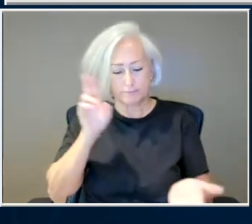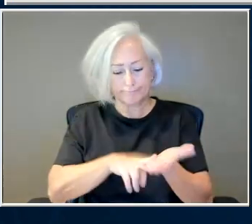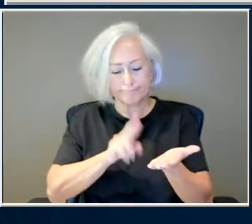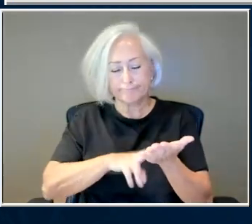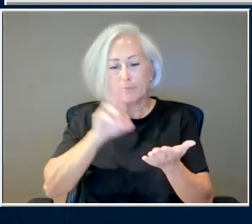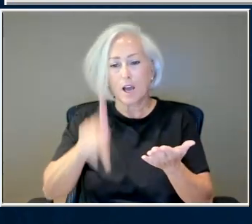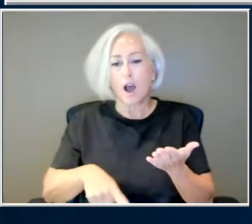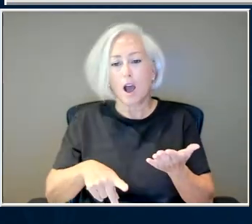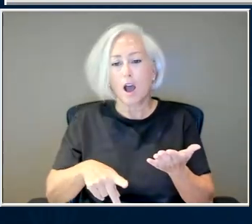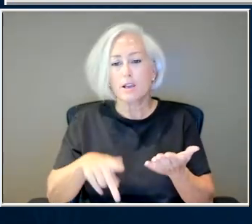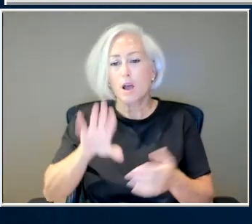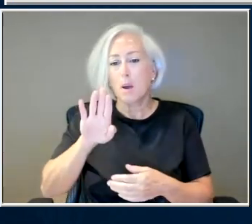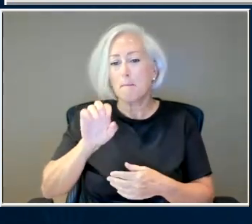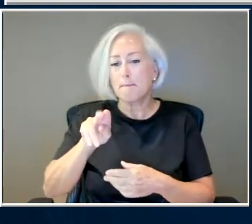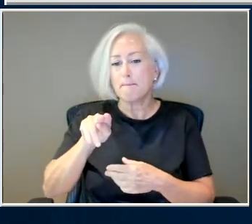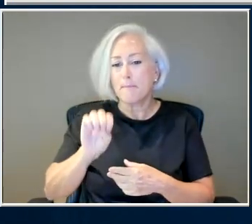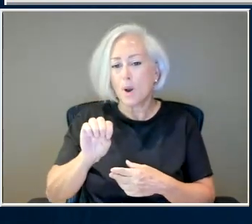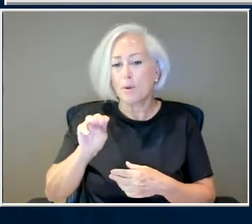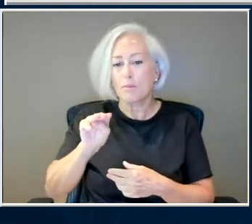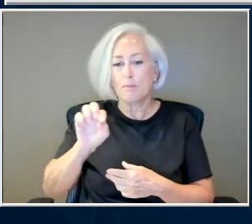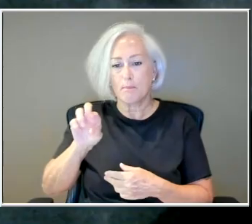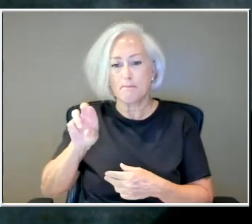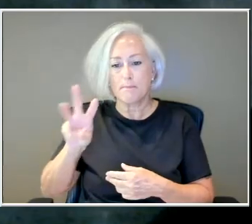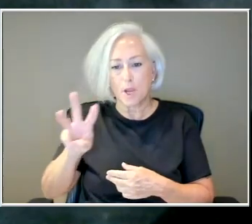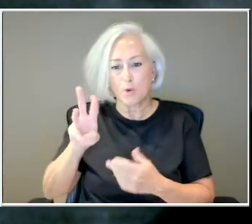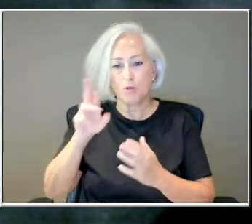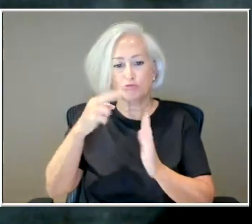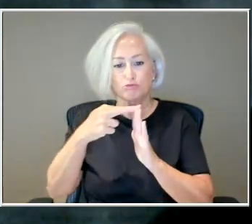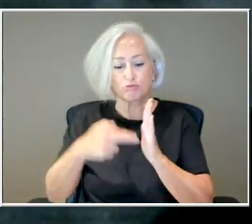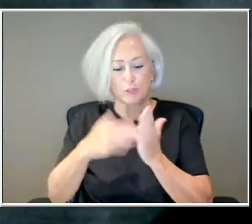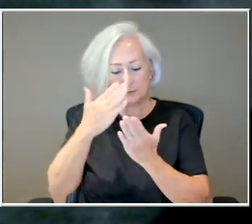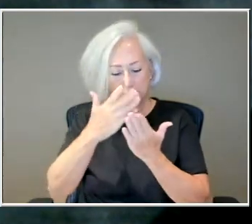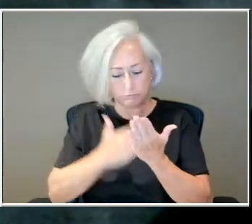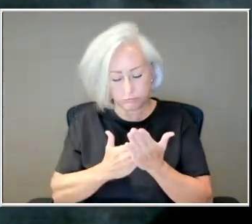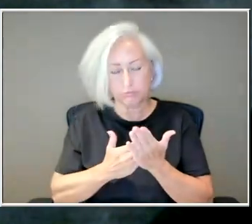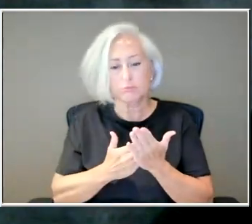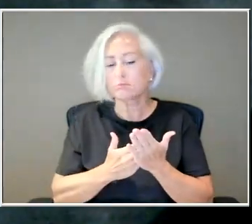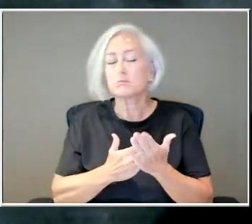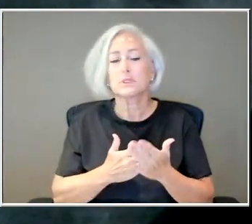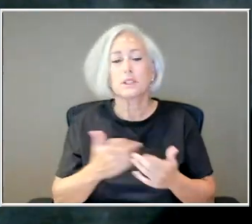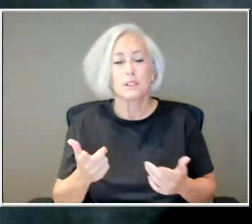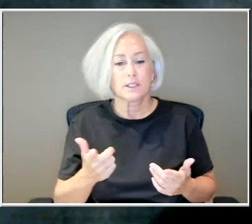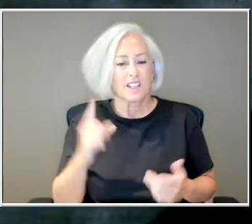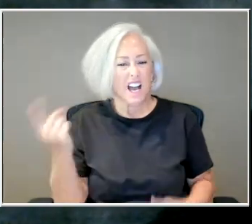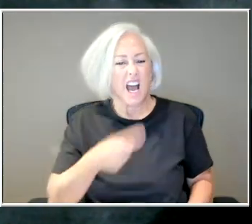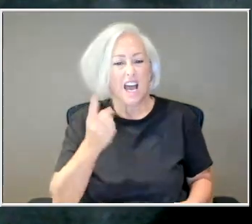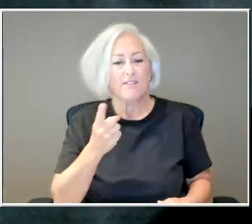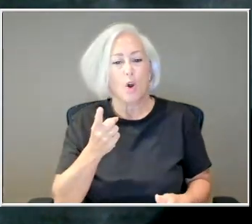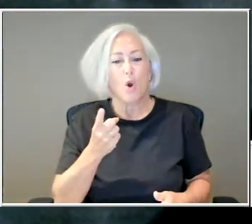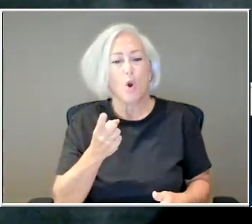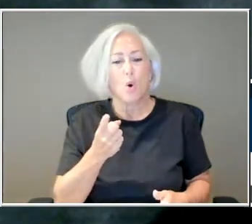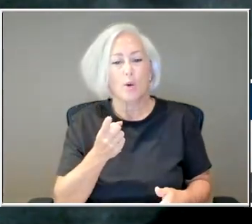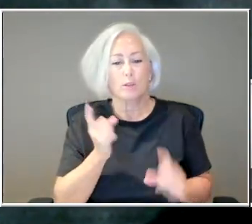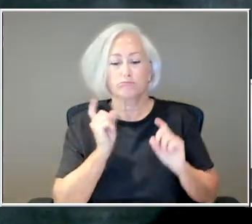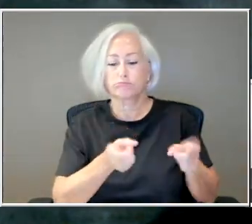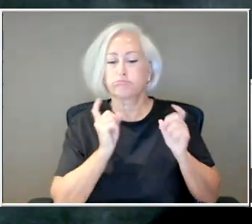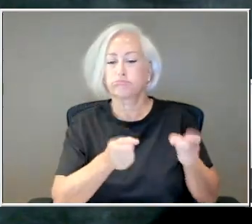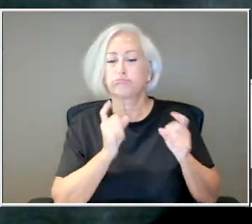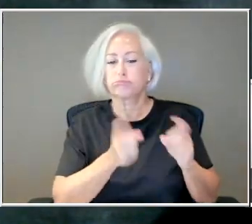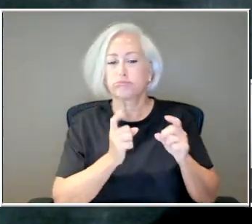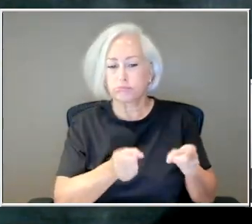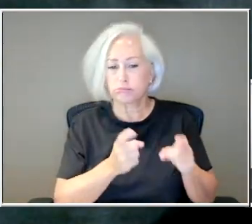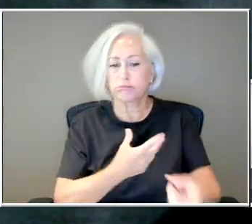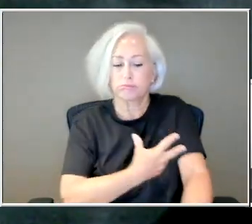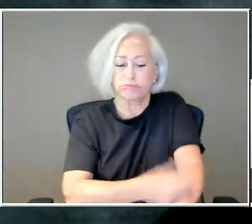donor registry, and what made you do it? I've always donated platelets, or I've been donating platelets for quite some time.